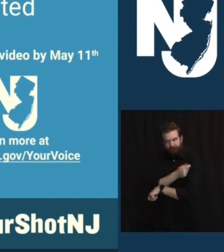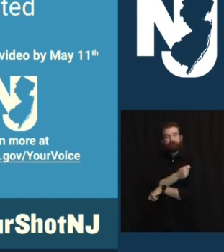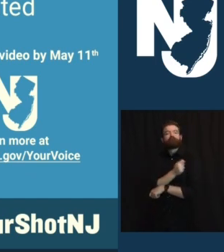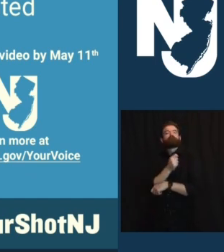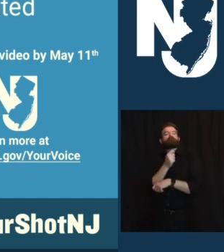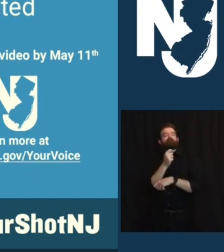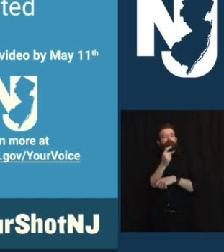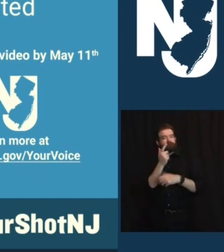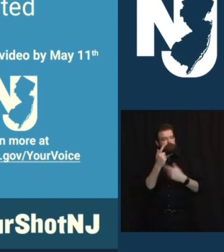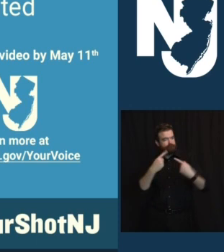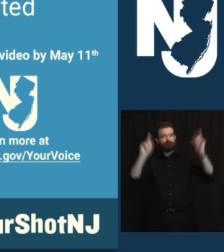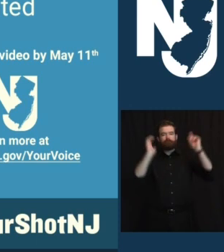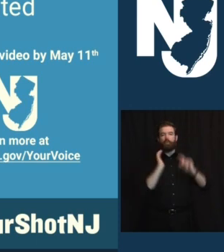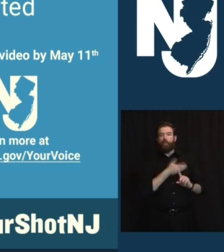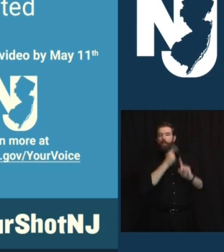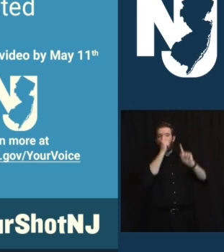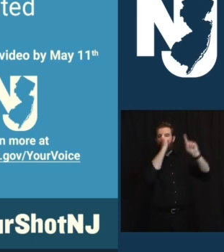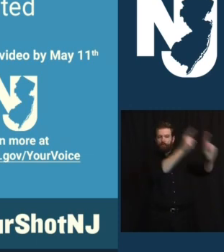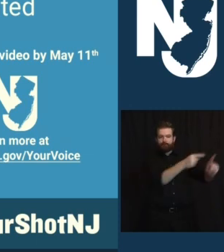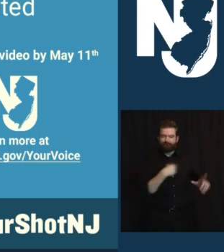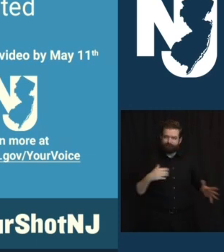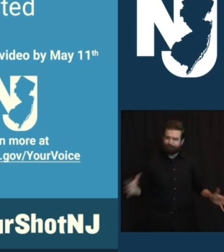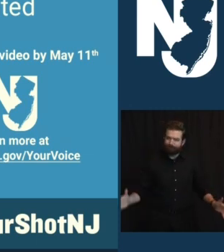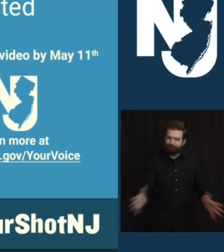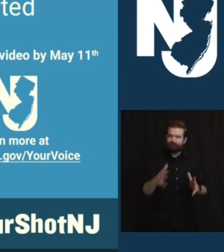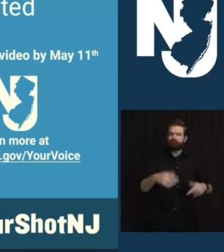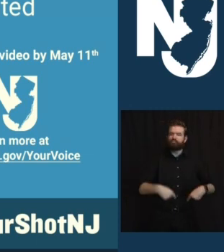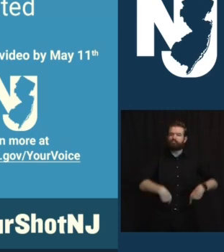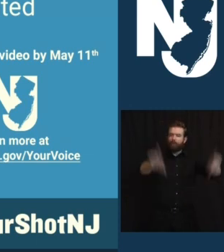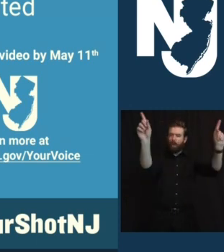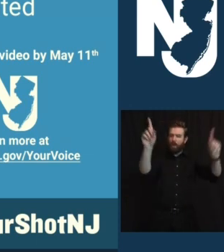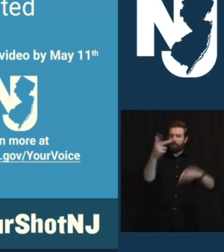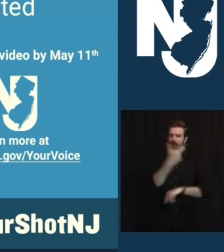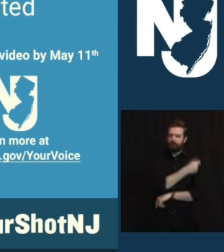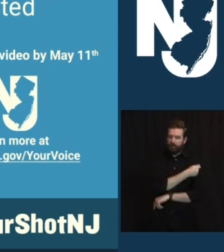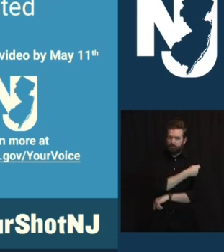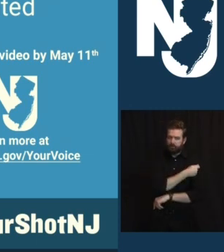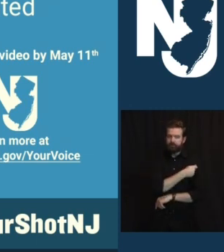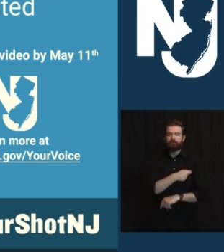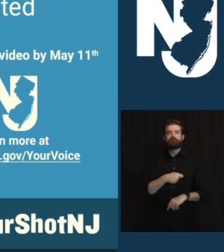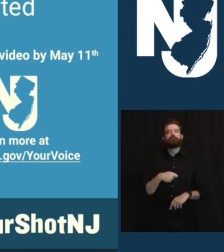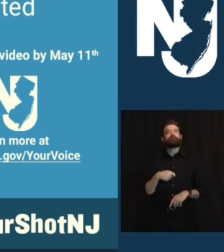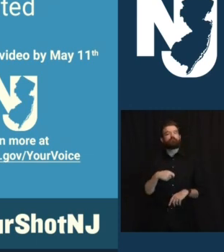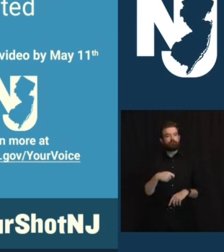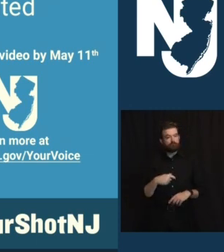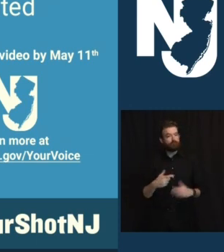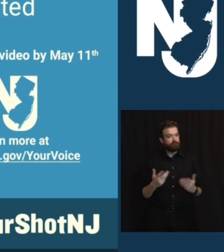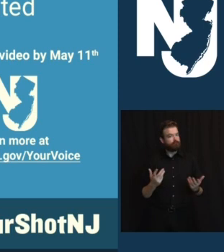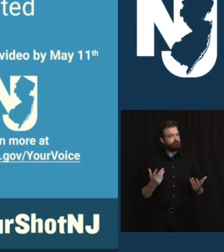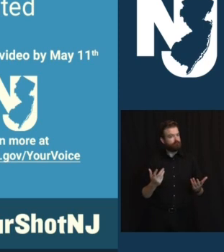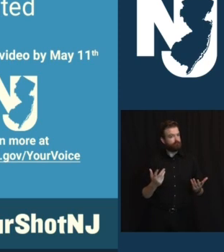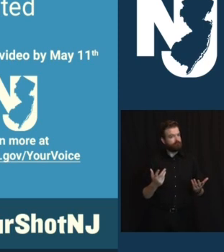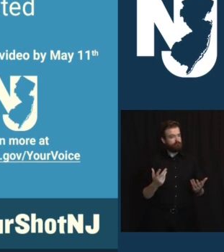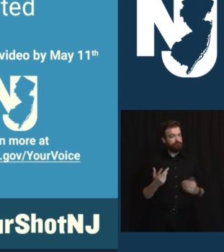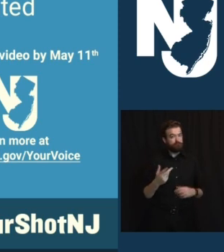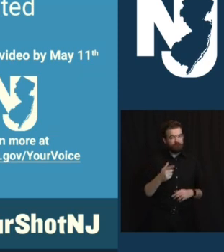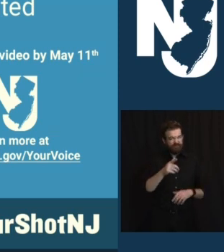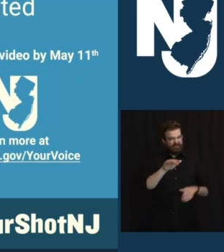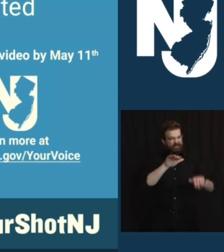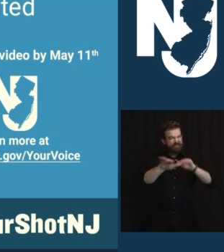know nothing can be more vital than hearing from family and friends. So to help us reach our goal, I expect to see a